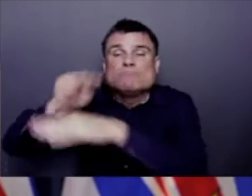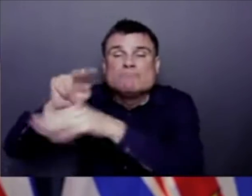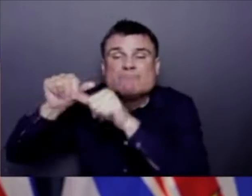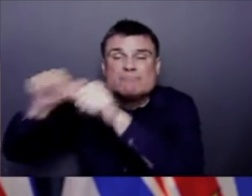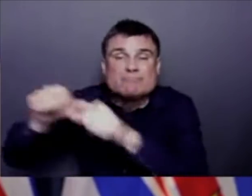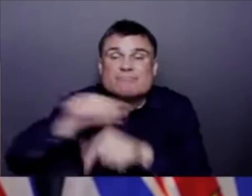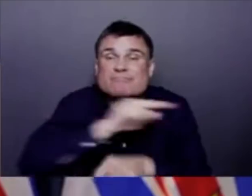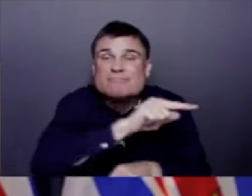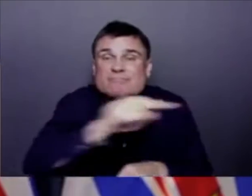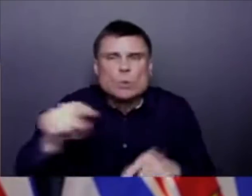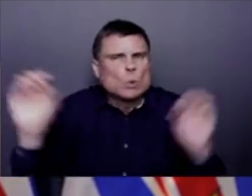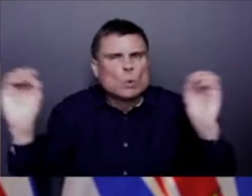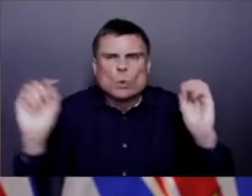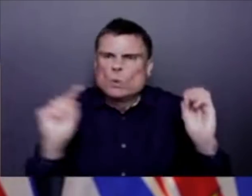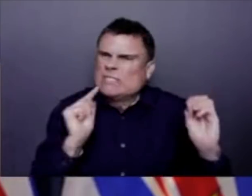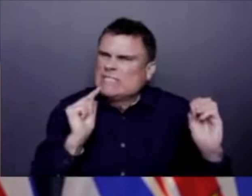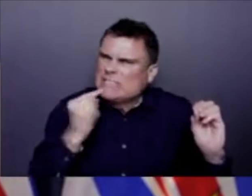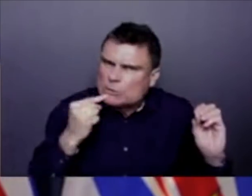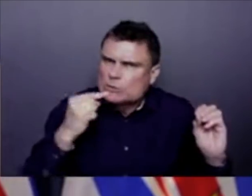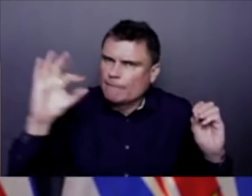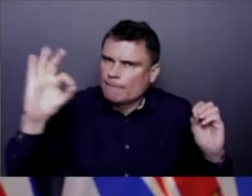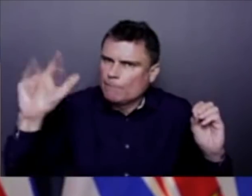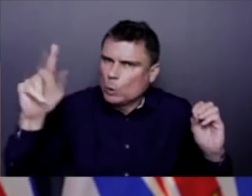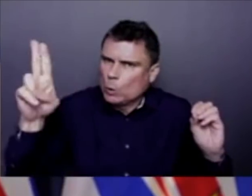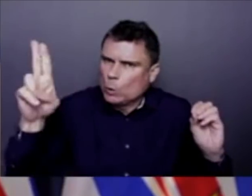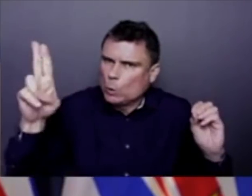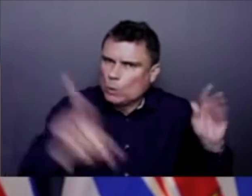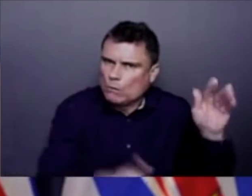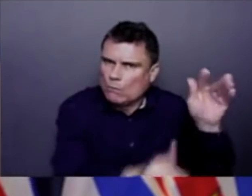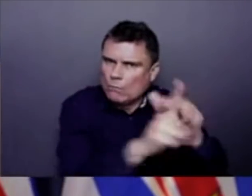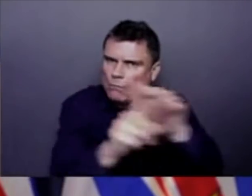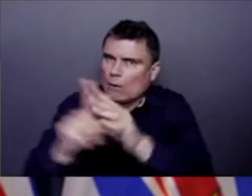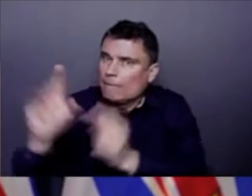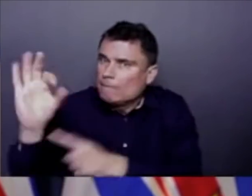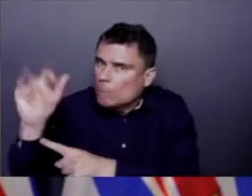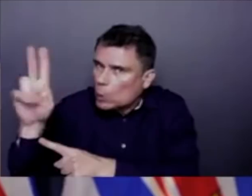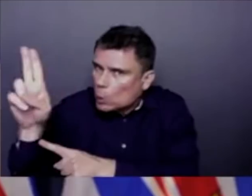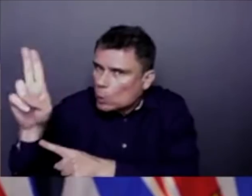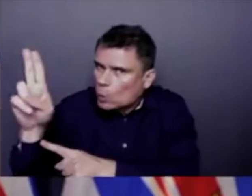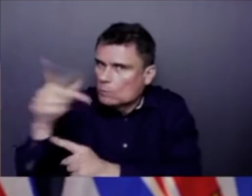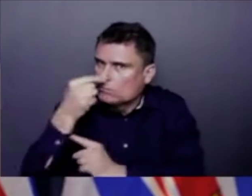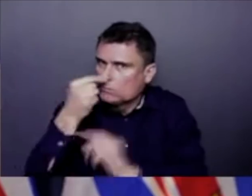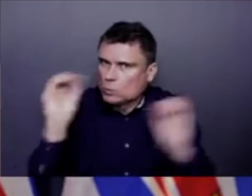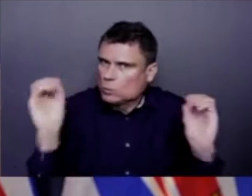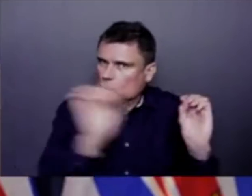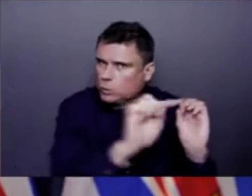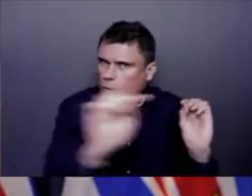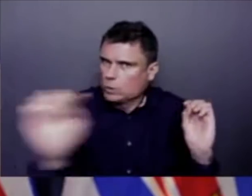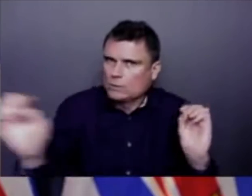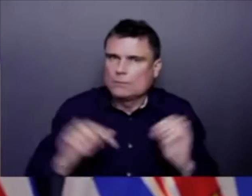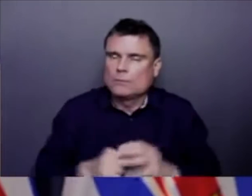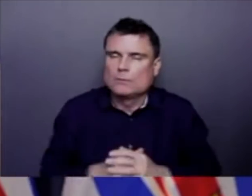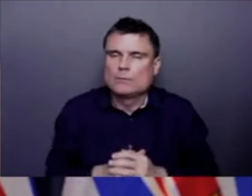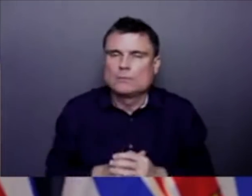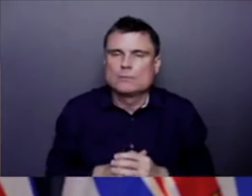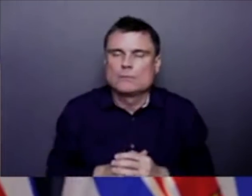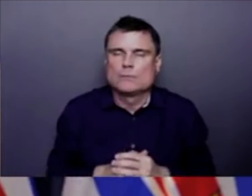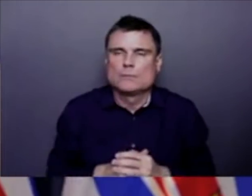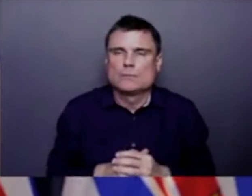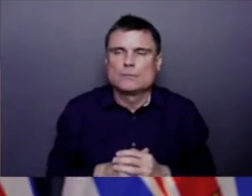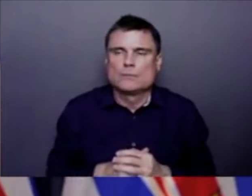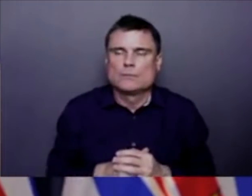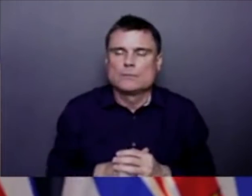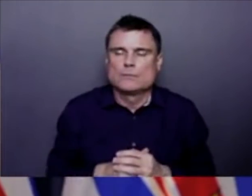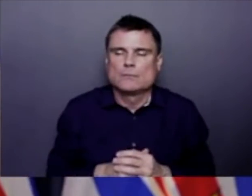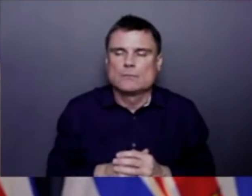this point, 6 long-term care facility outbreaks were reported in the same period. I will also acknowledge the continuing